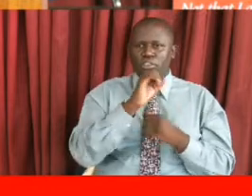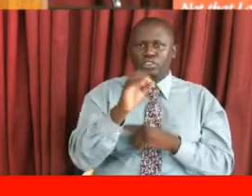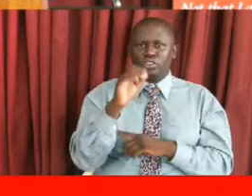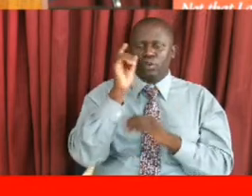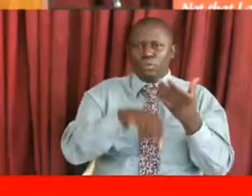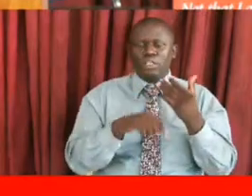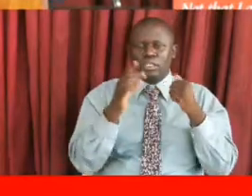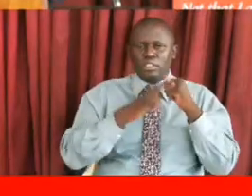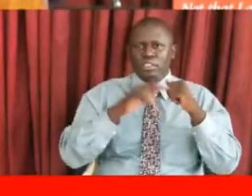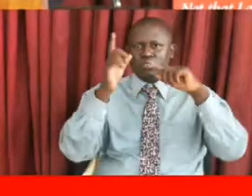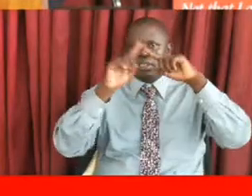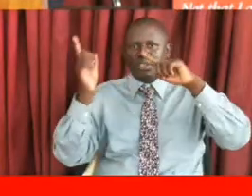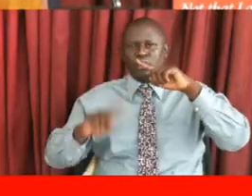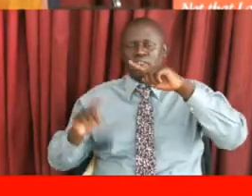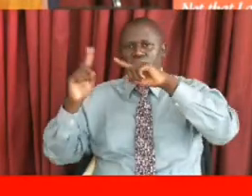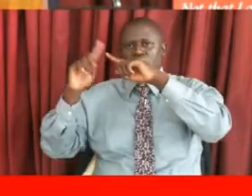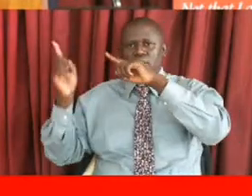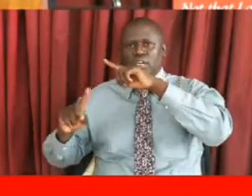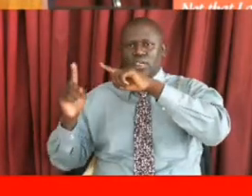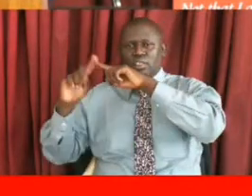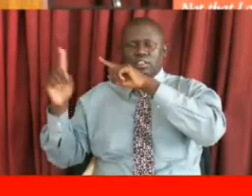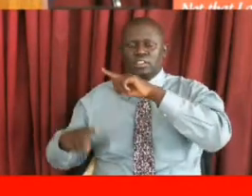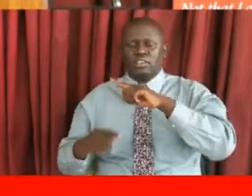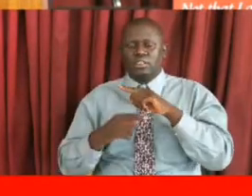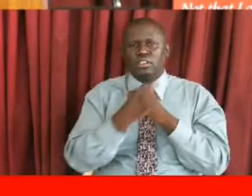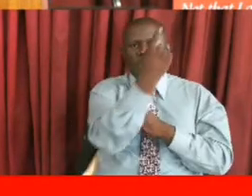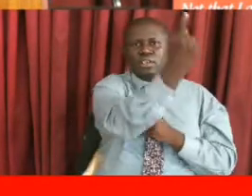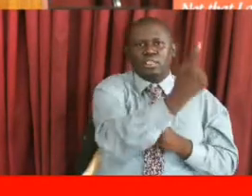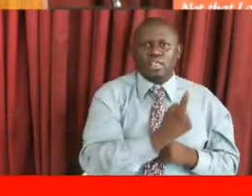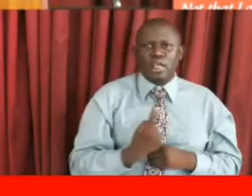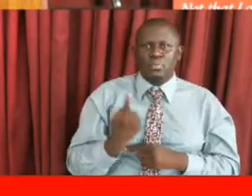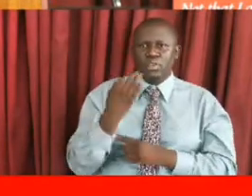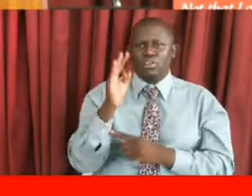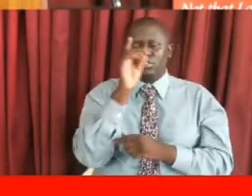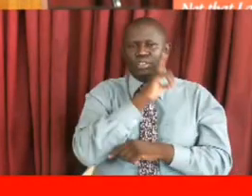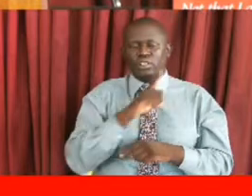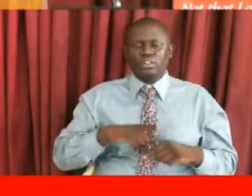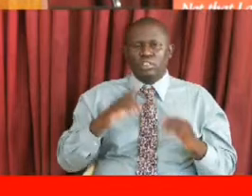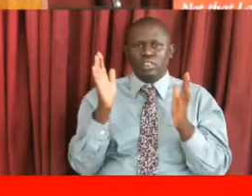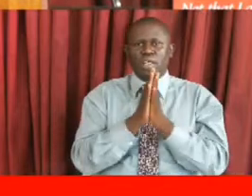Thunders the coming of the Lord the Lord